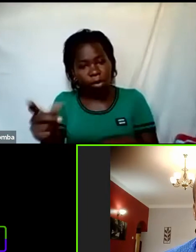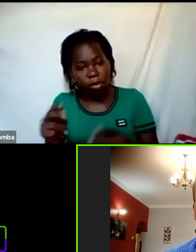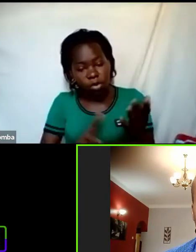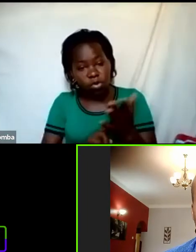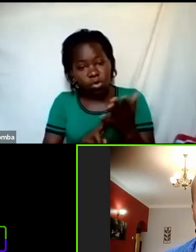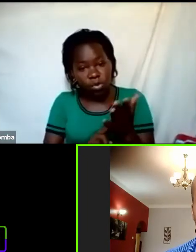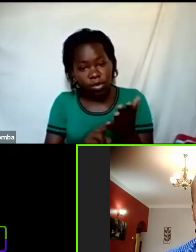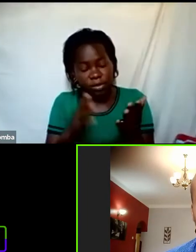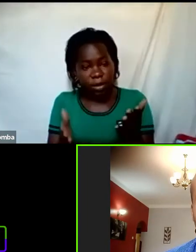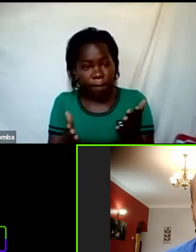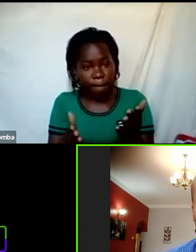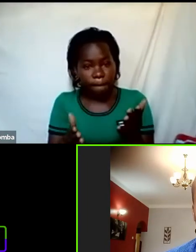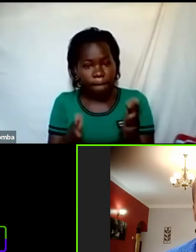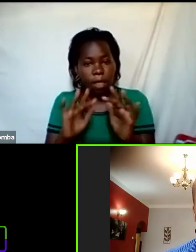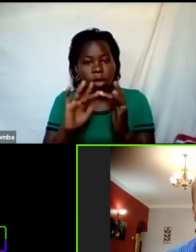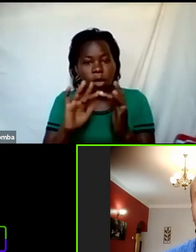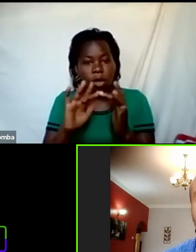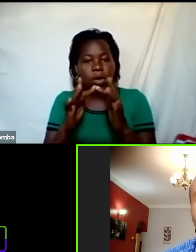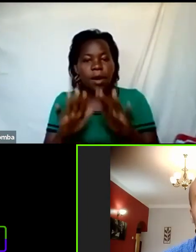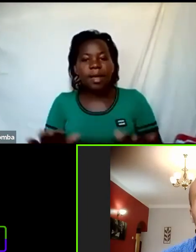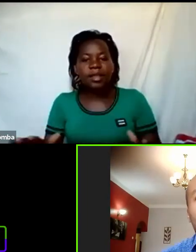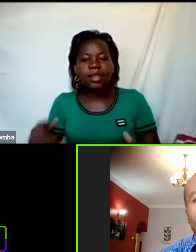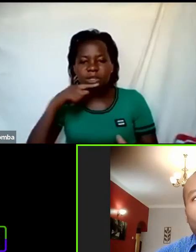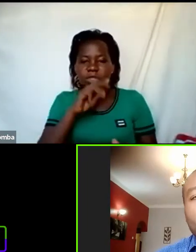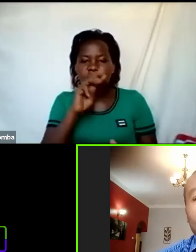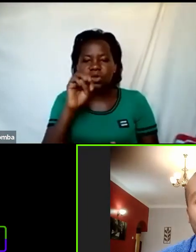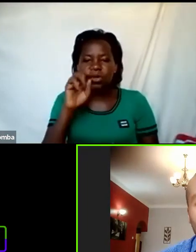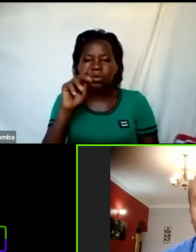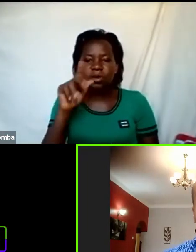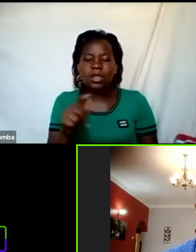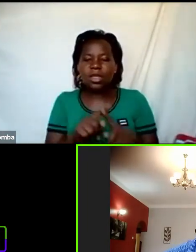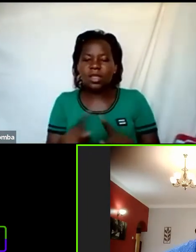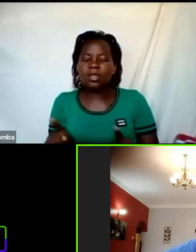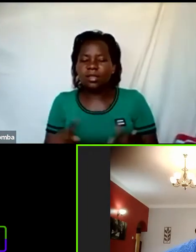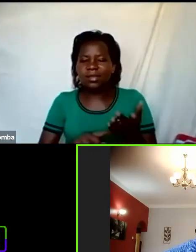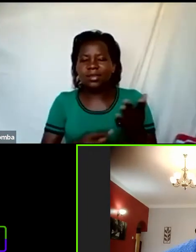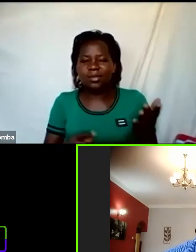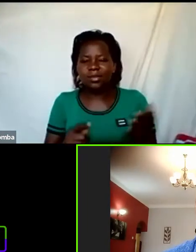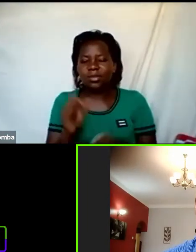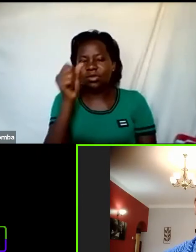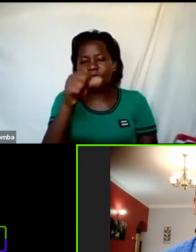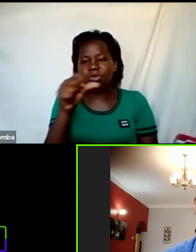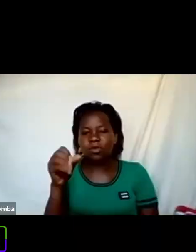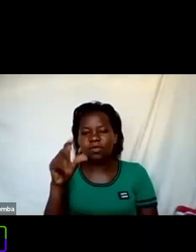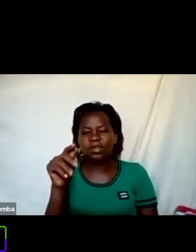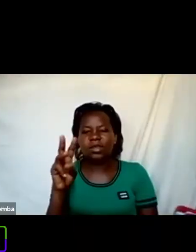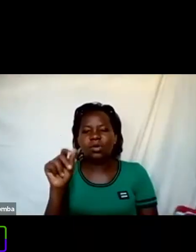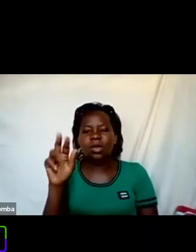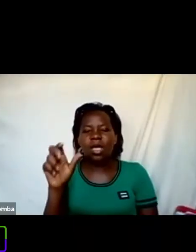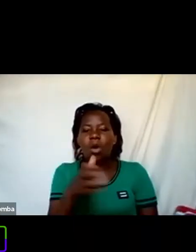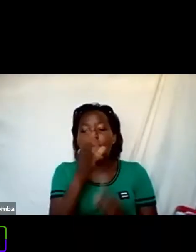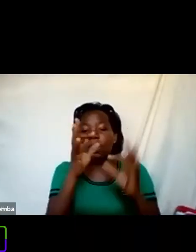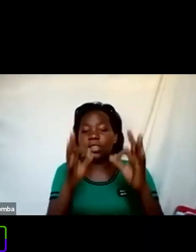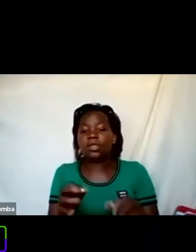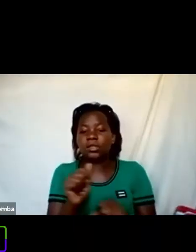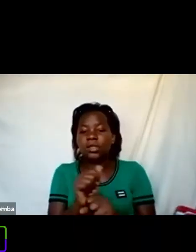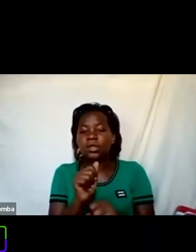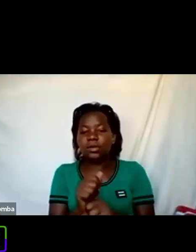online marketing and social media and incorporate technology and software in all the things that they do? Yes, thank you very